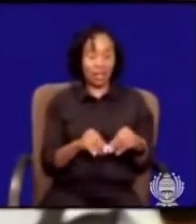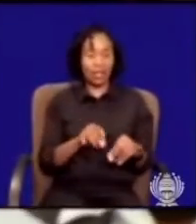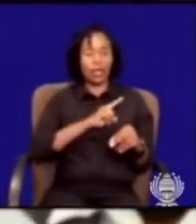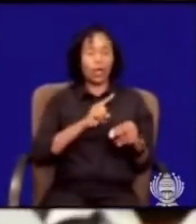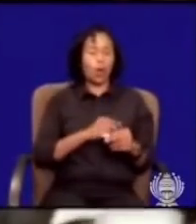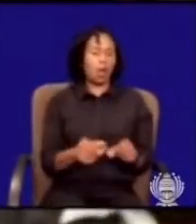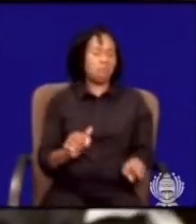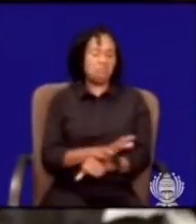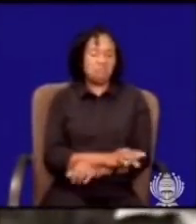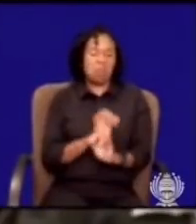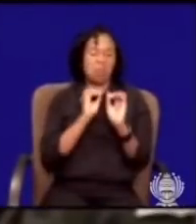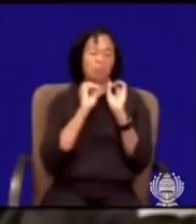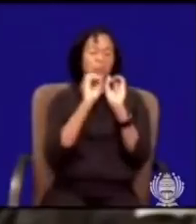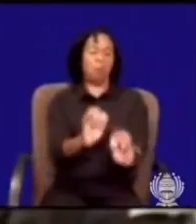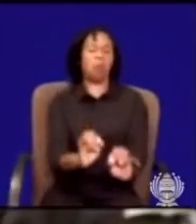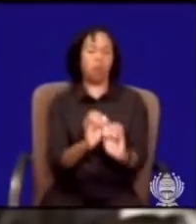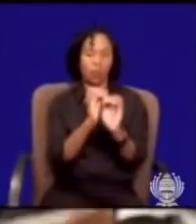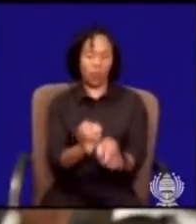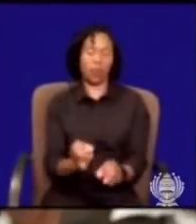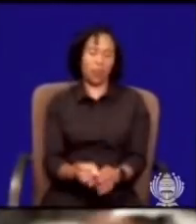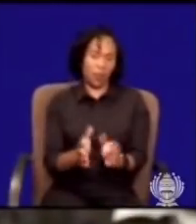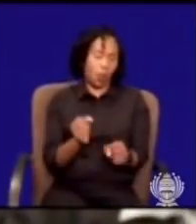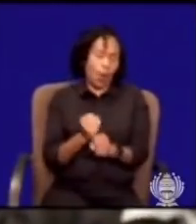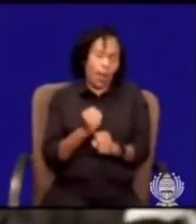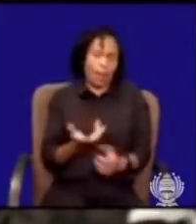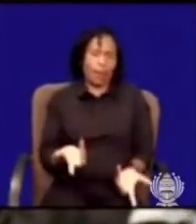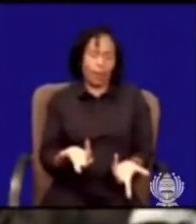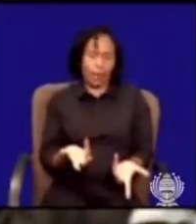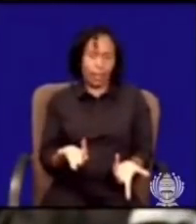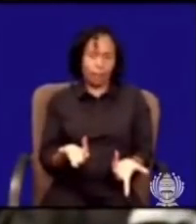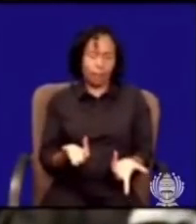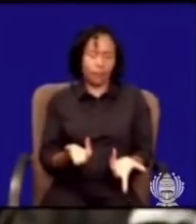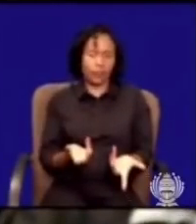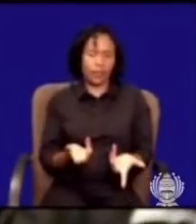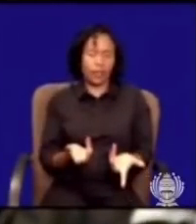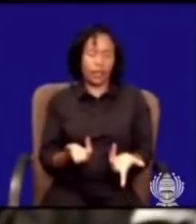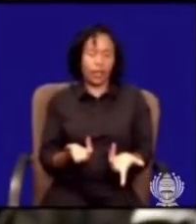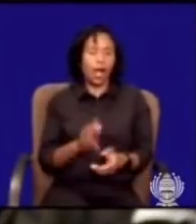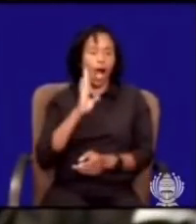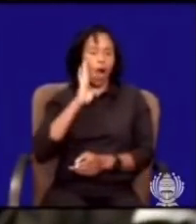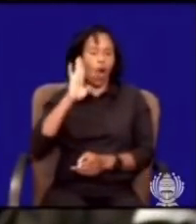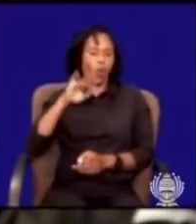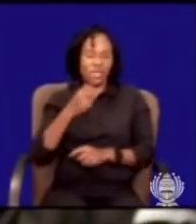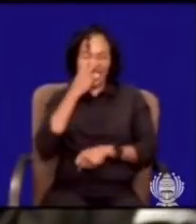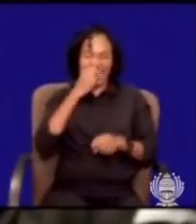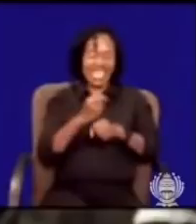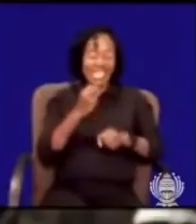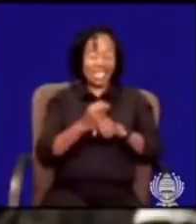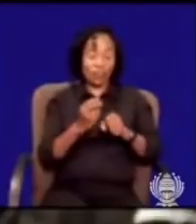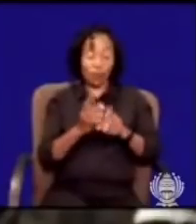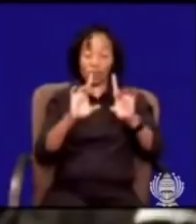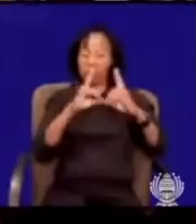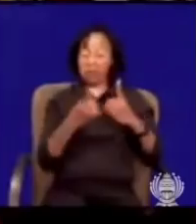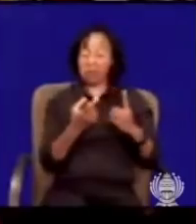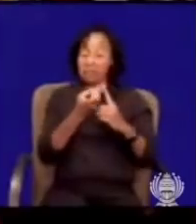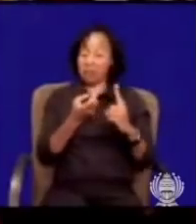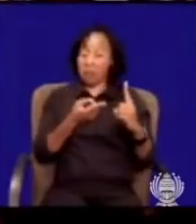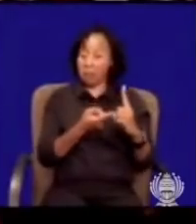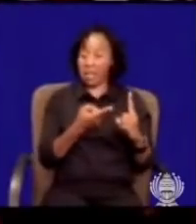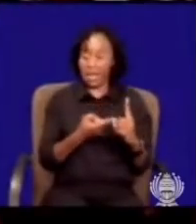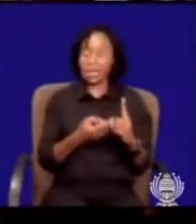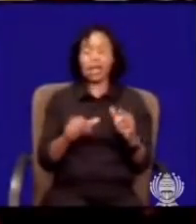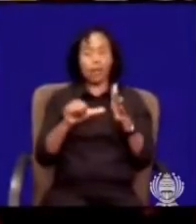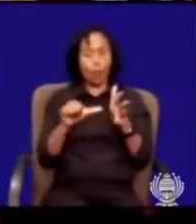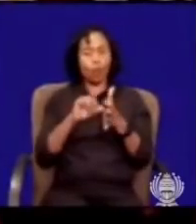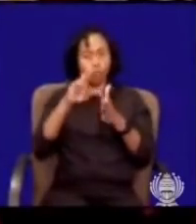of urgency. Meeting the accommodation needs of its client departments is a fundamental role of the Department of Public Works and